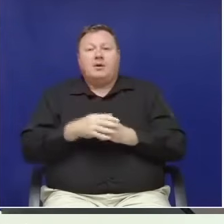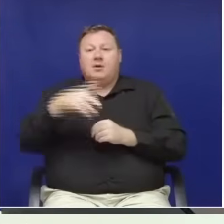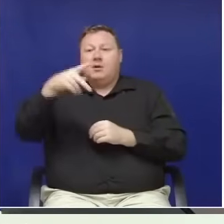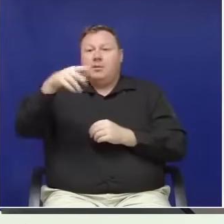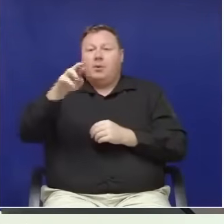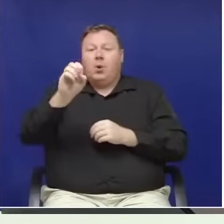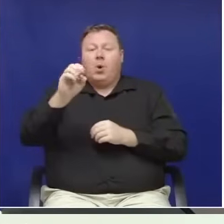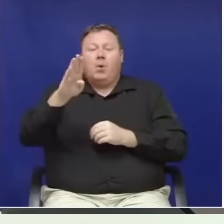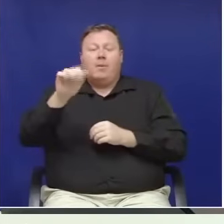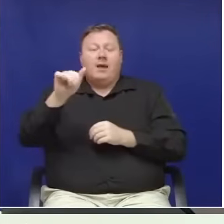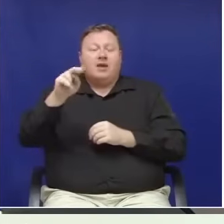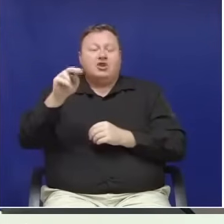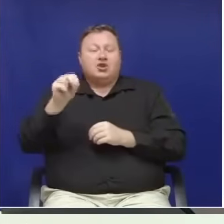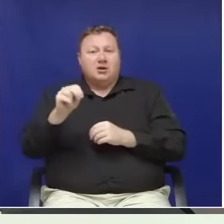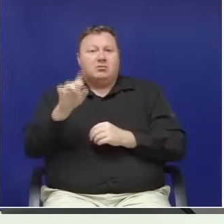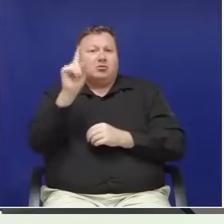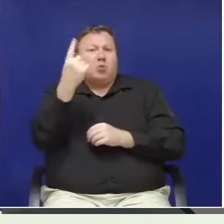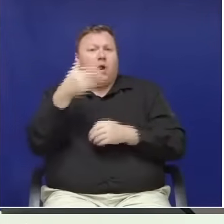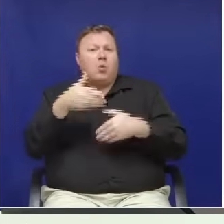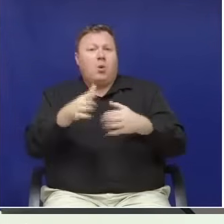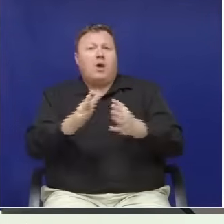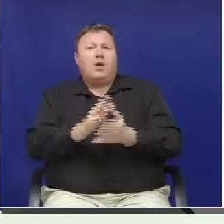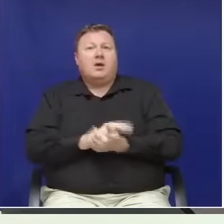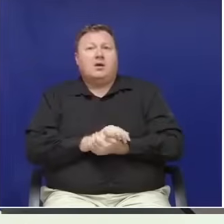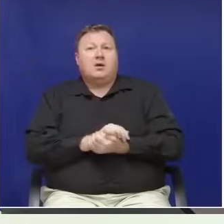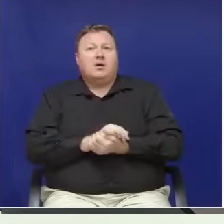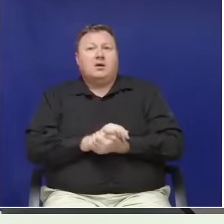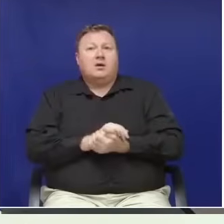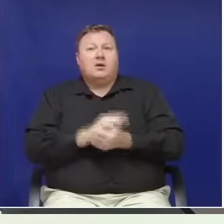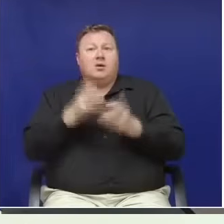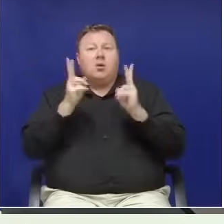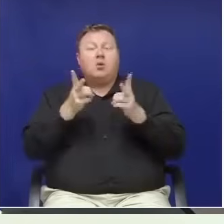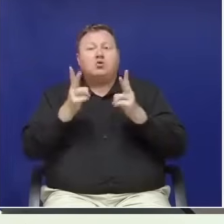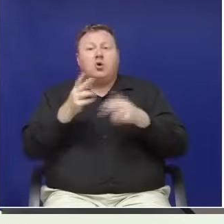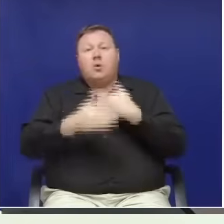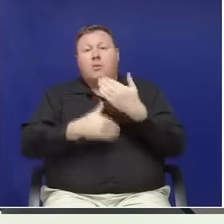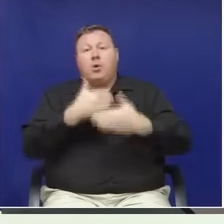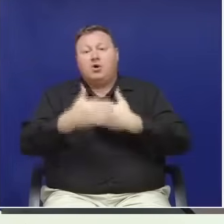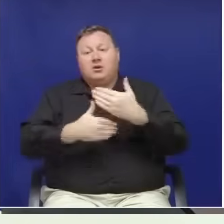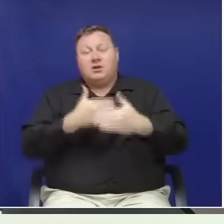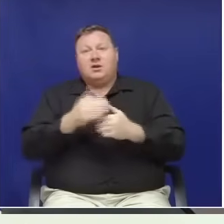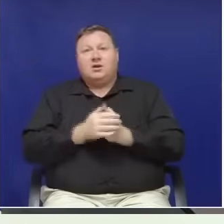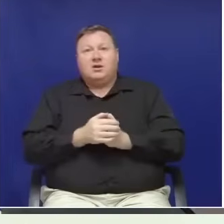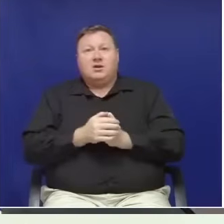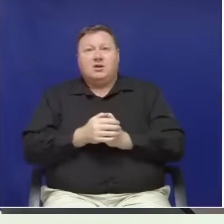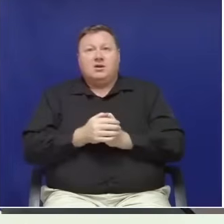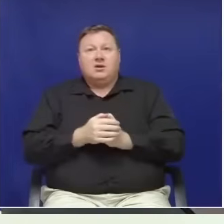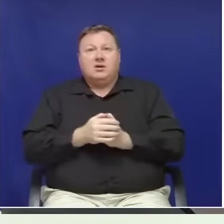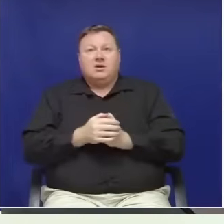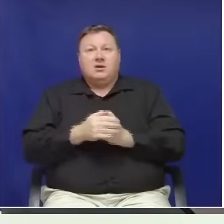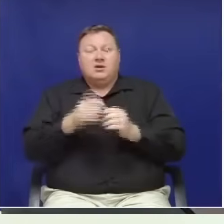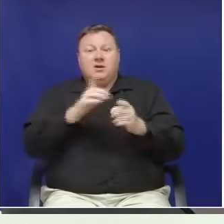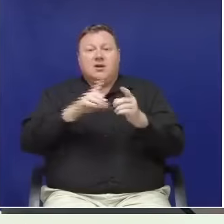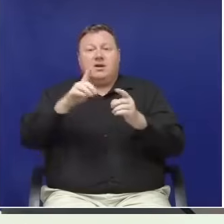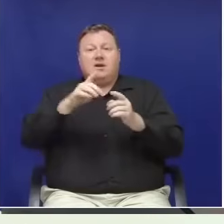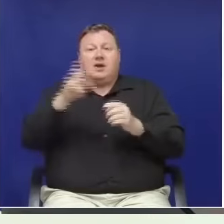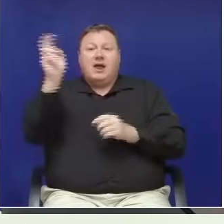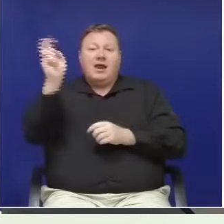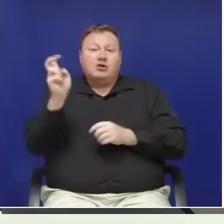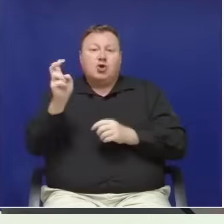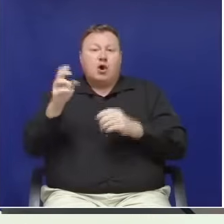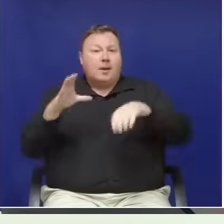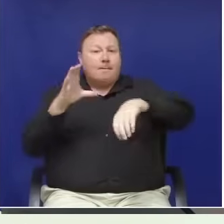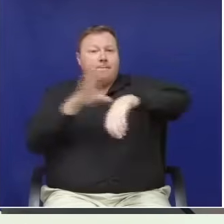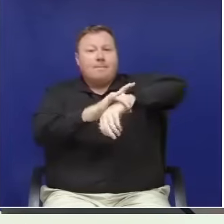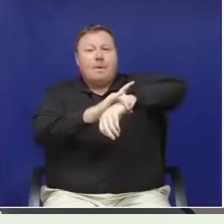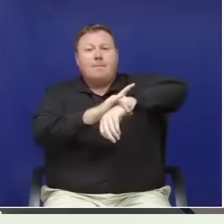is one, and I think we are also in the process with electronic bracelets that will